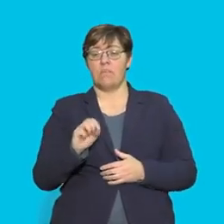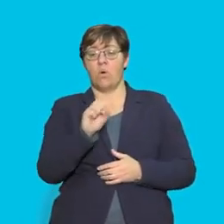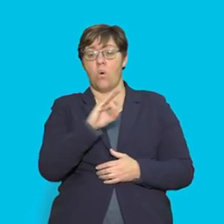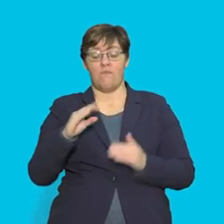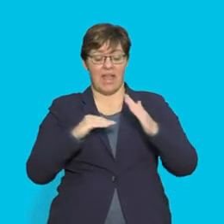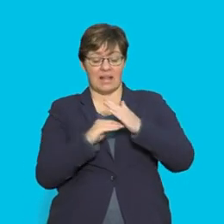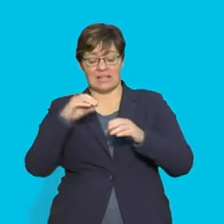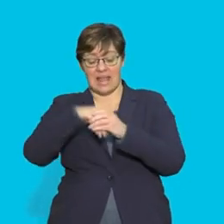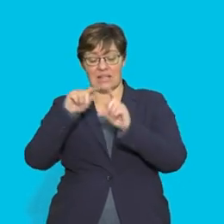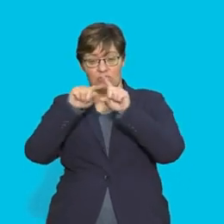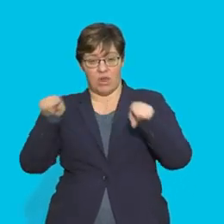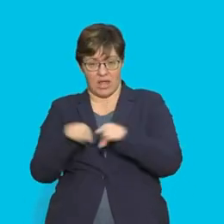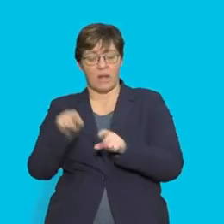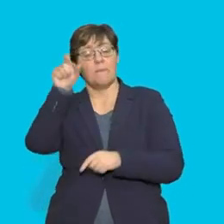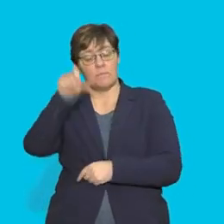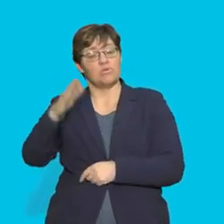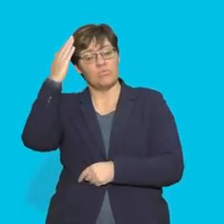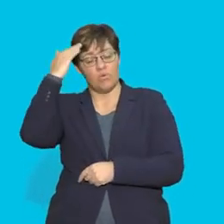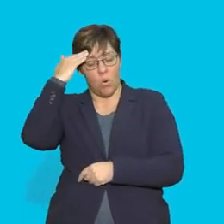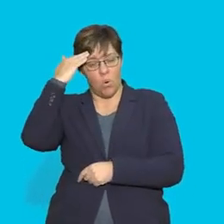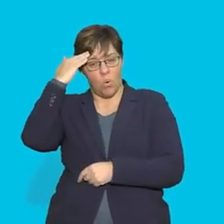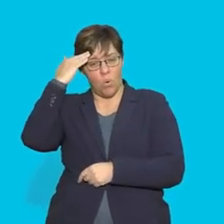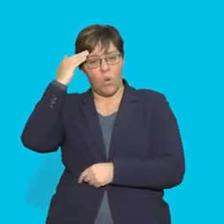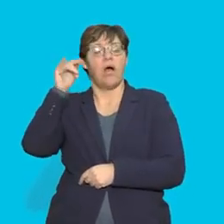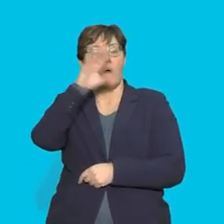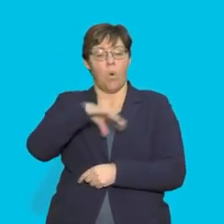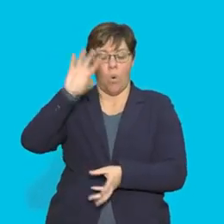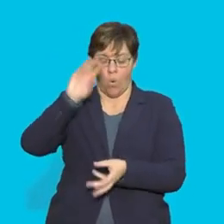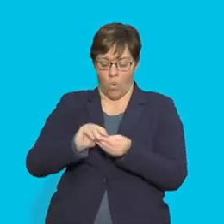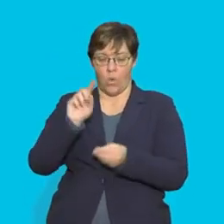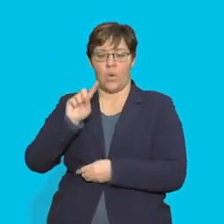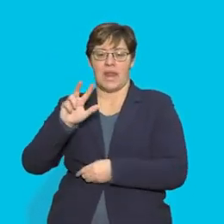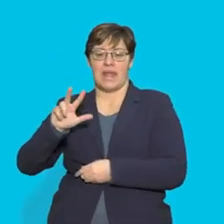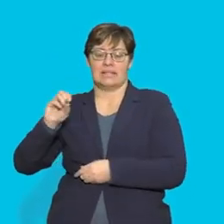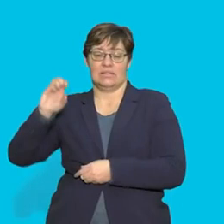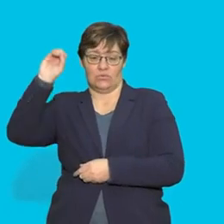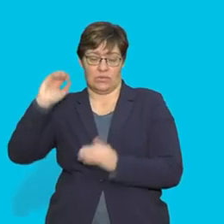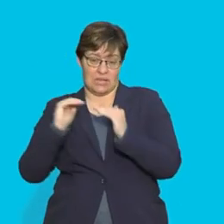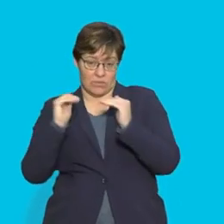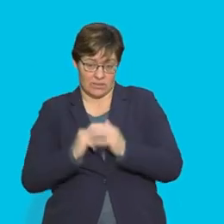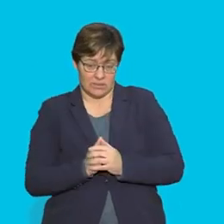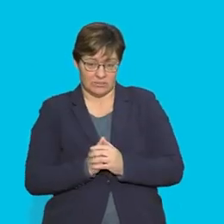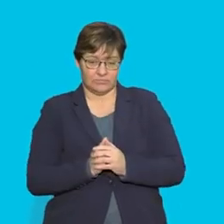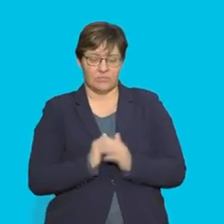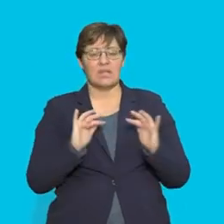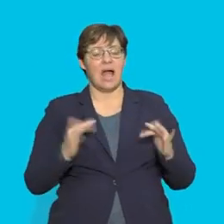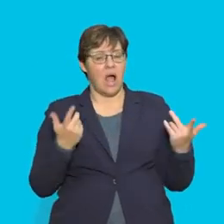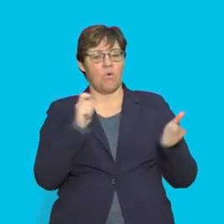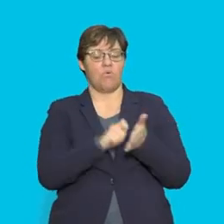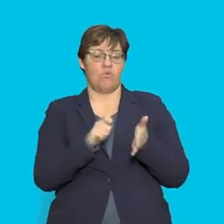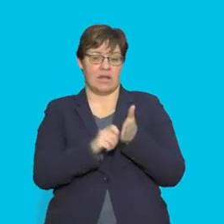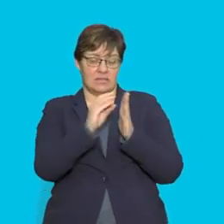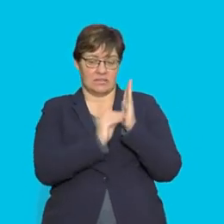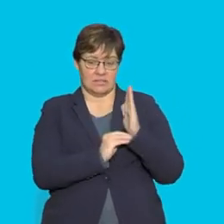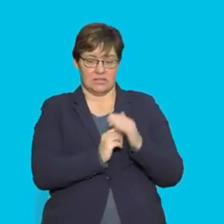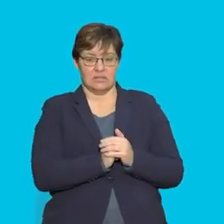of angles in a triangle, a person would know that they need to equal to 180 degrees. So that's how you